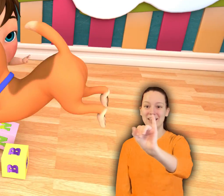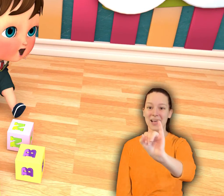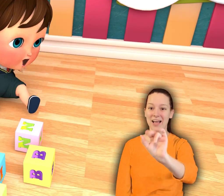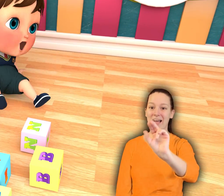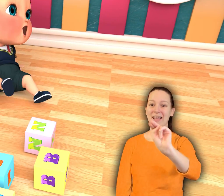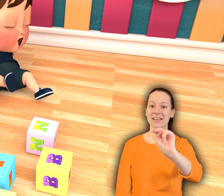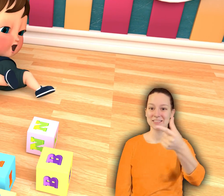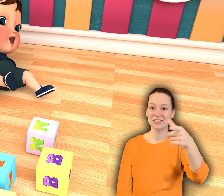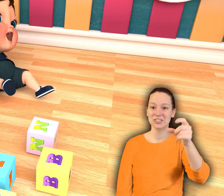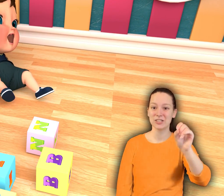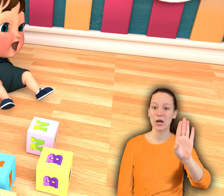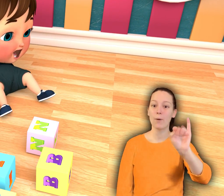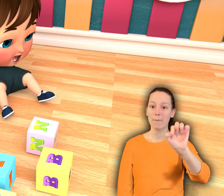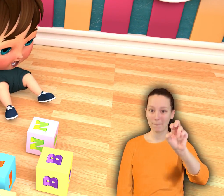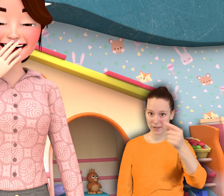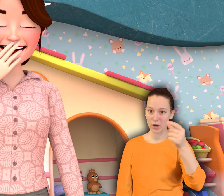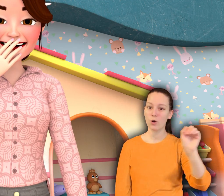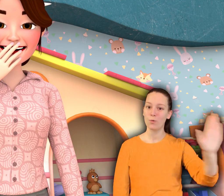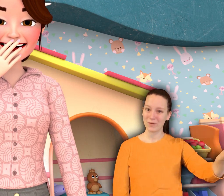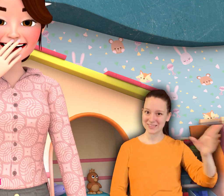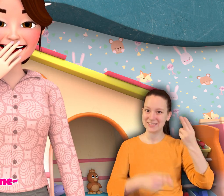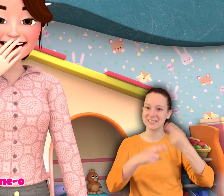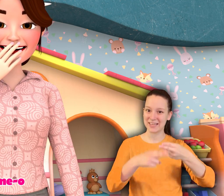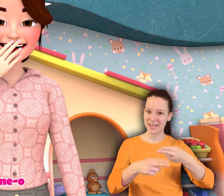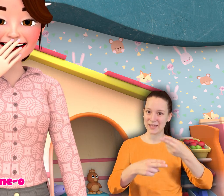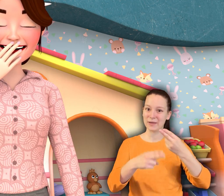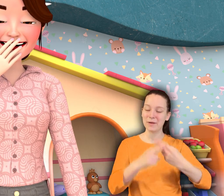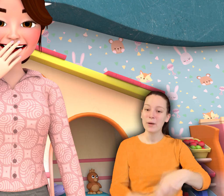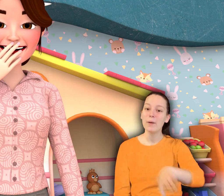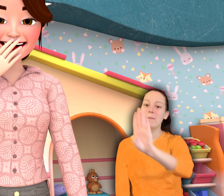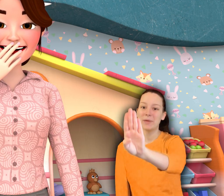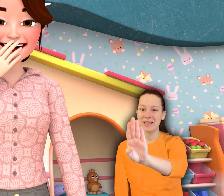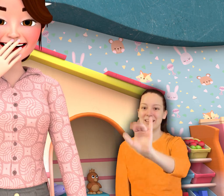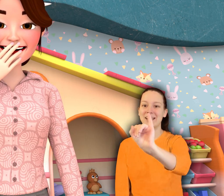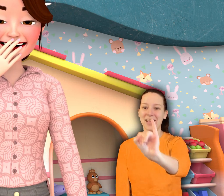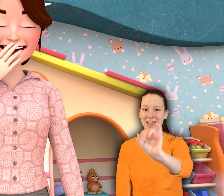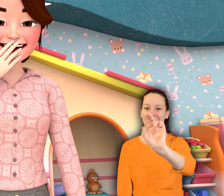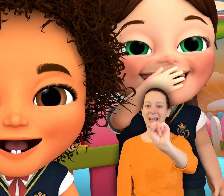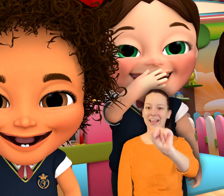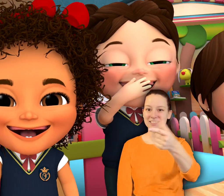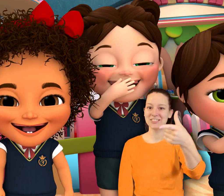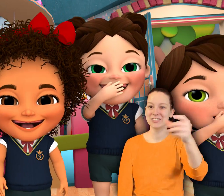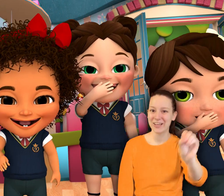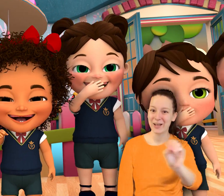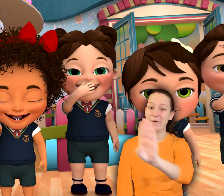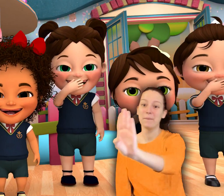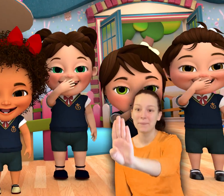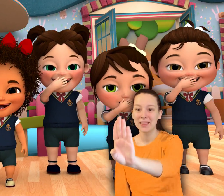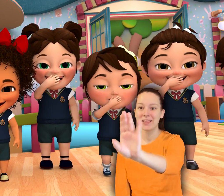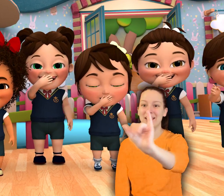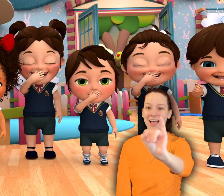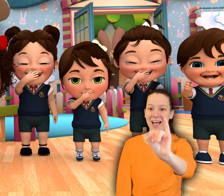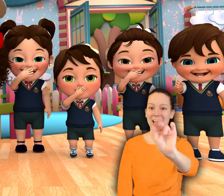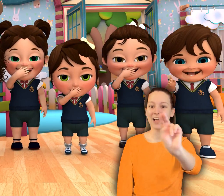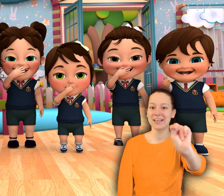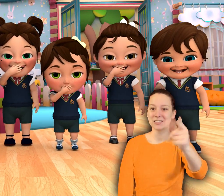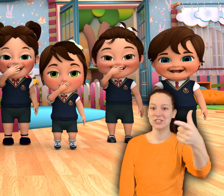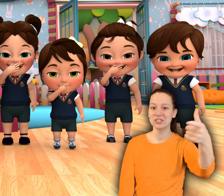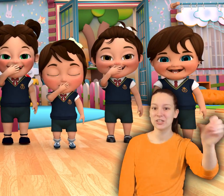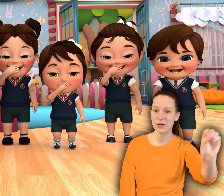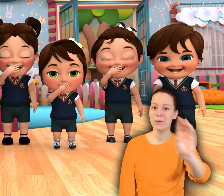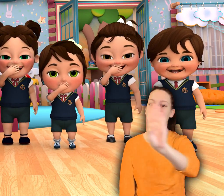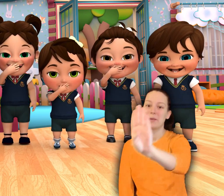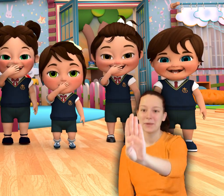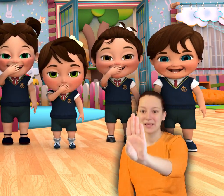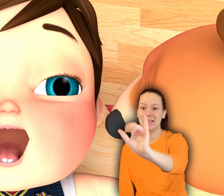b i n g o Bingo was his name oh b i n g o b i n